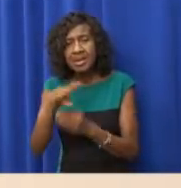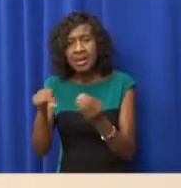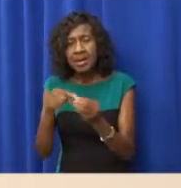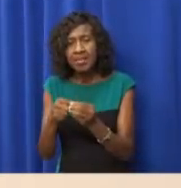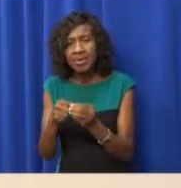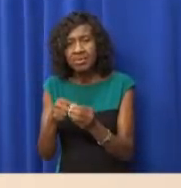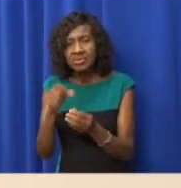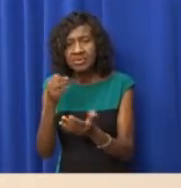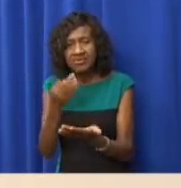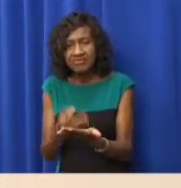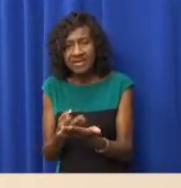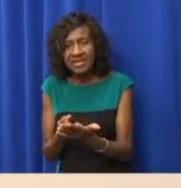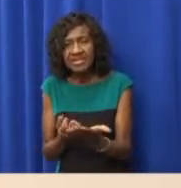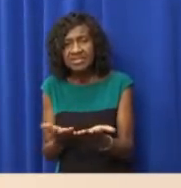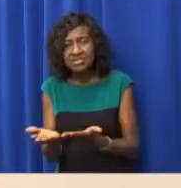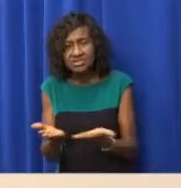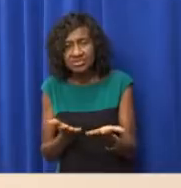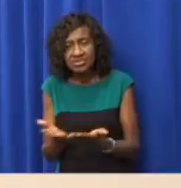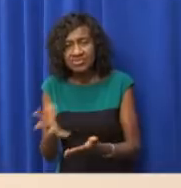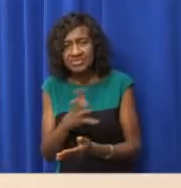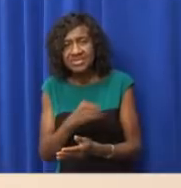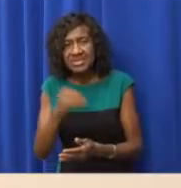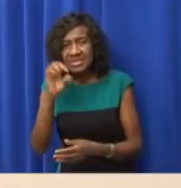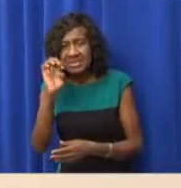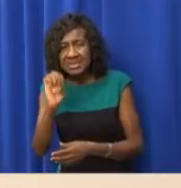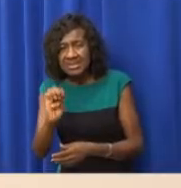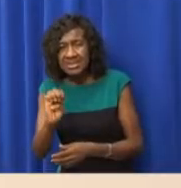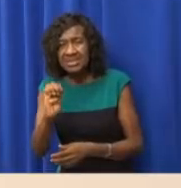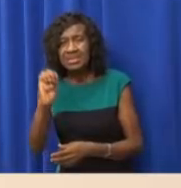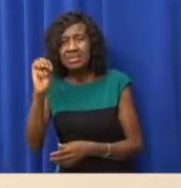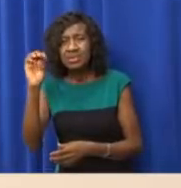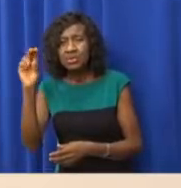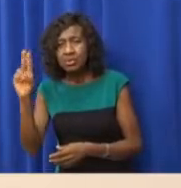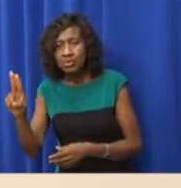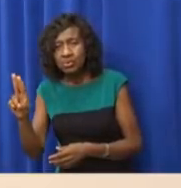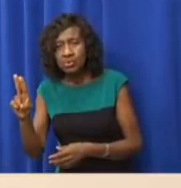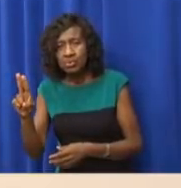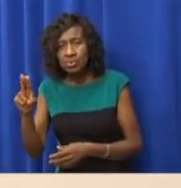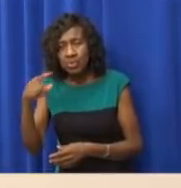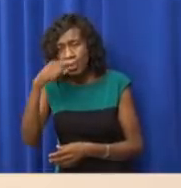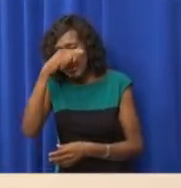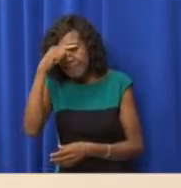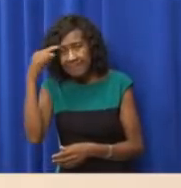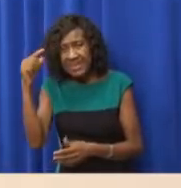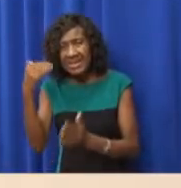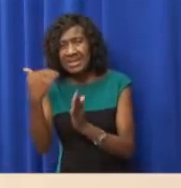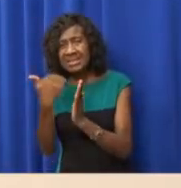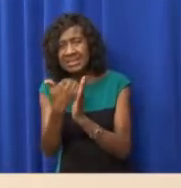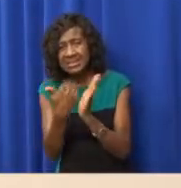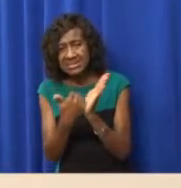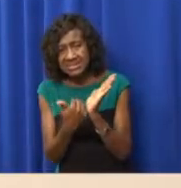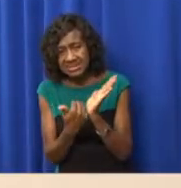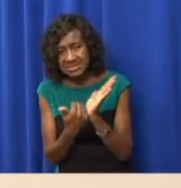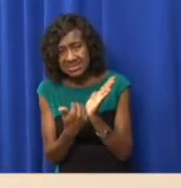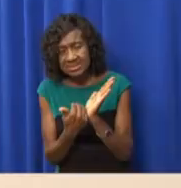EU blacklisting process that we're trying to extricate ourselves from, that need to come on quite